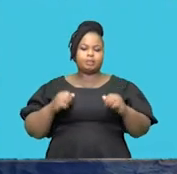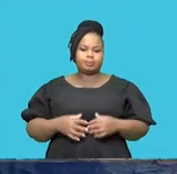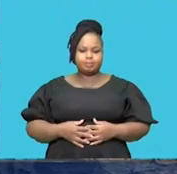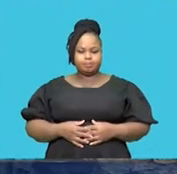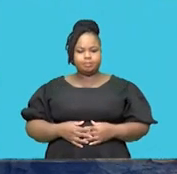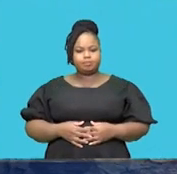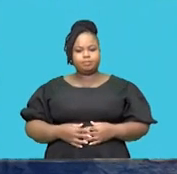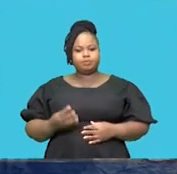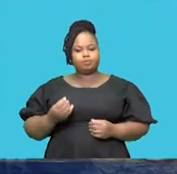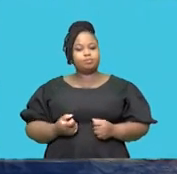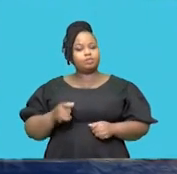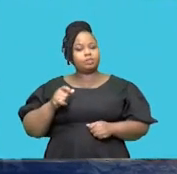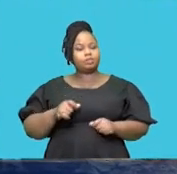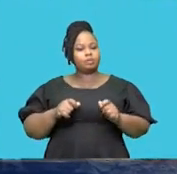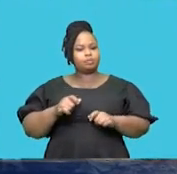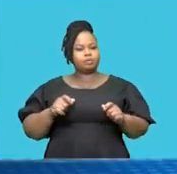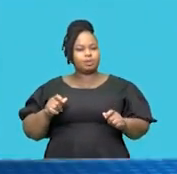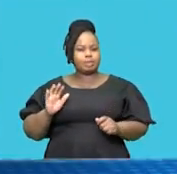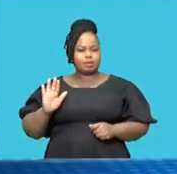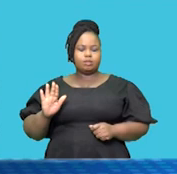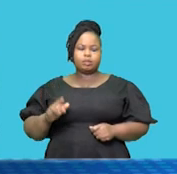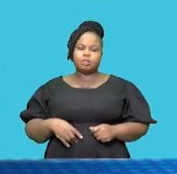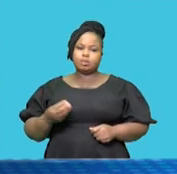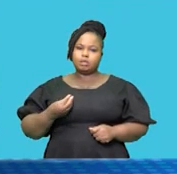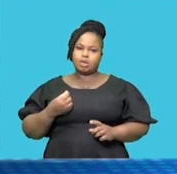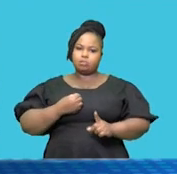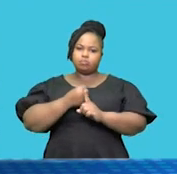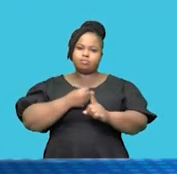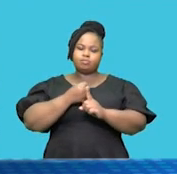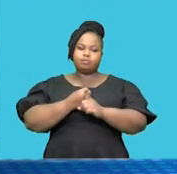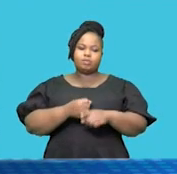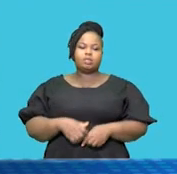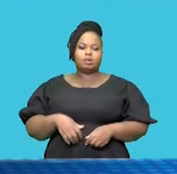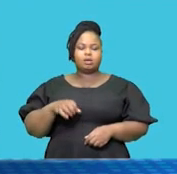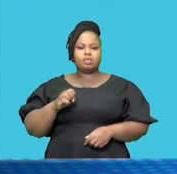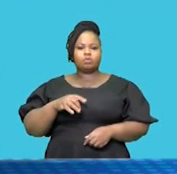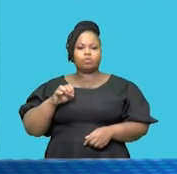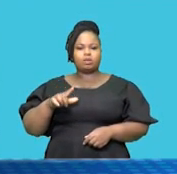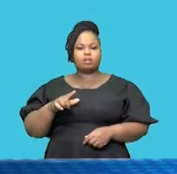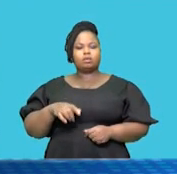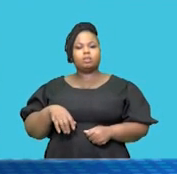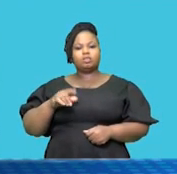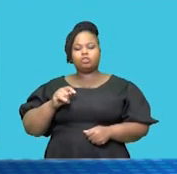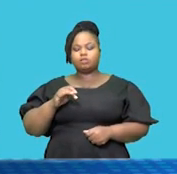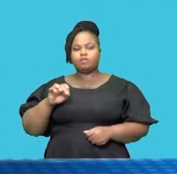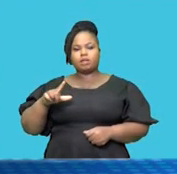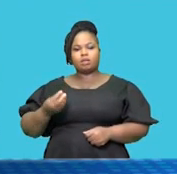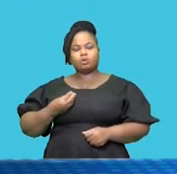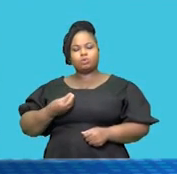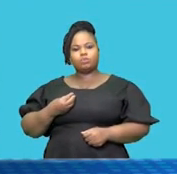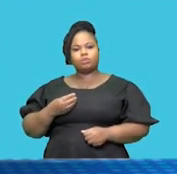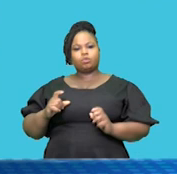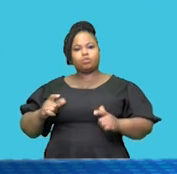A child of the people of Swazareneke, a young activist of the Israel Transvaal Youth Congress, was banned and exiled.